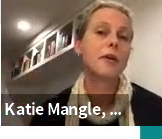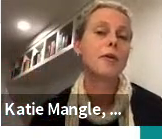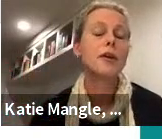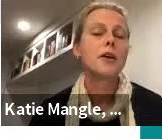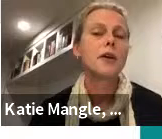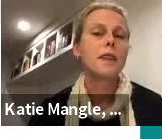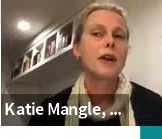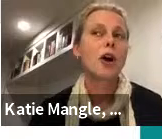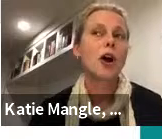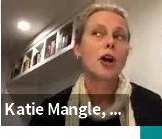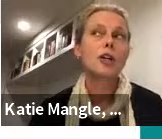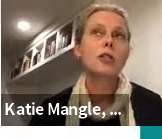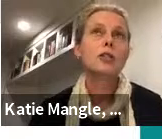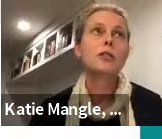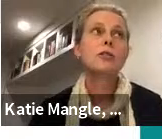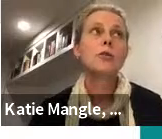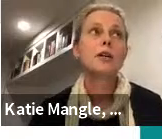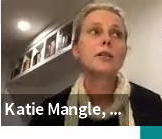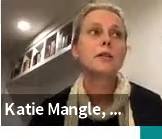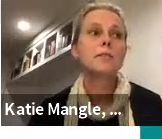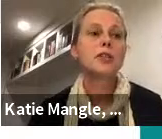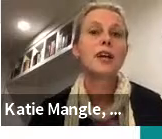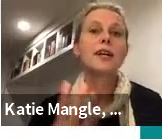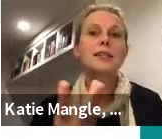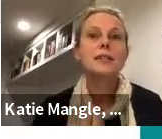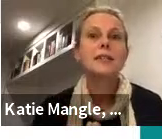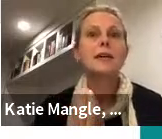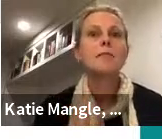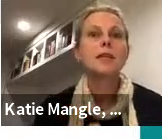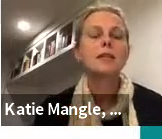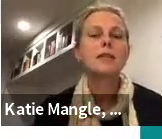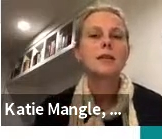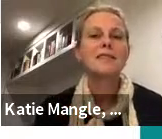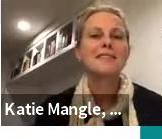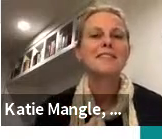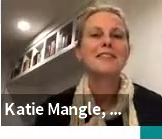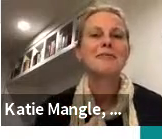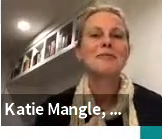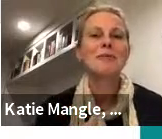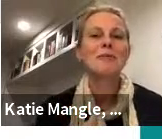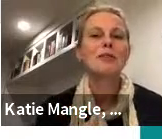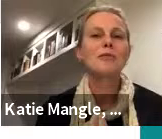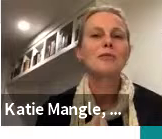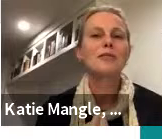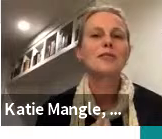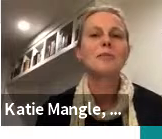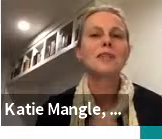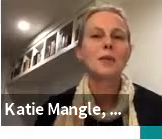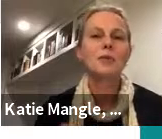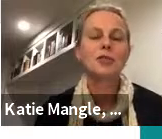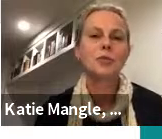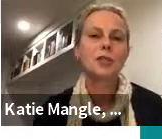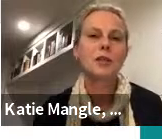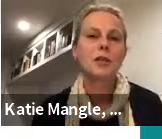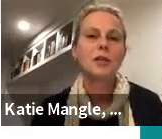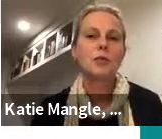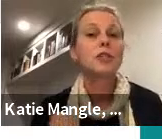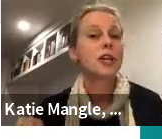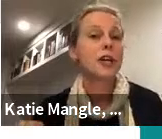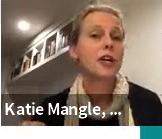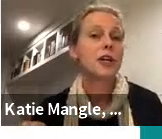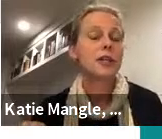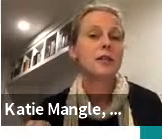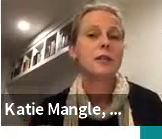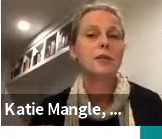right now, you're not going to see them in the, you know, some of the options that we